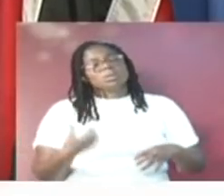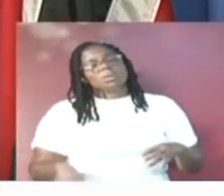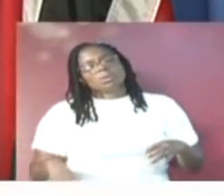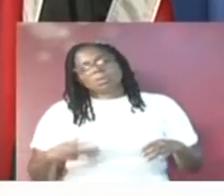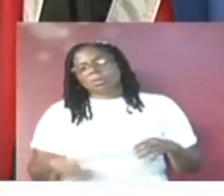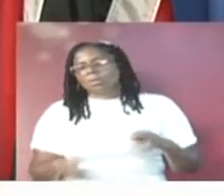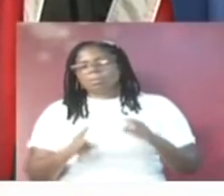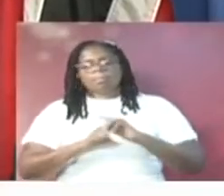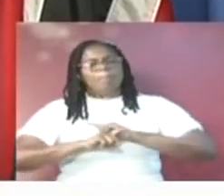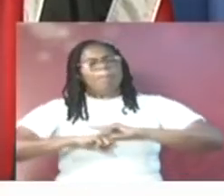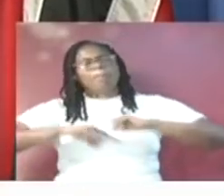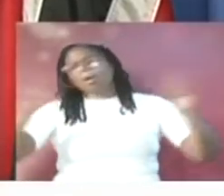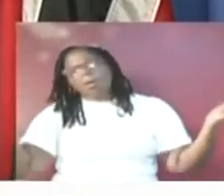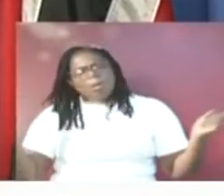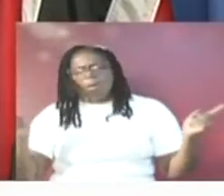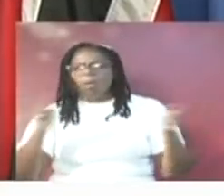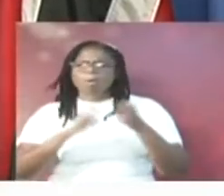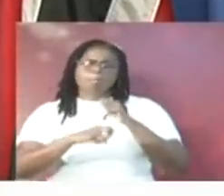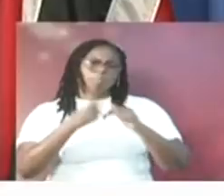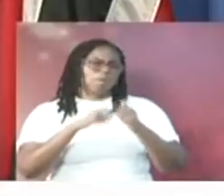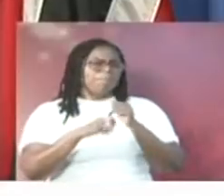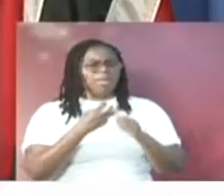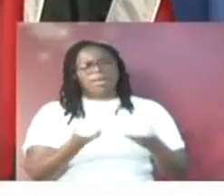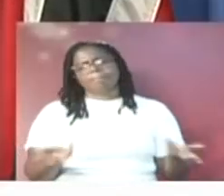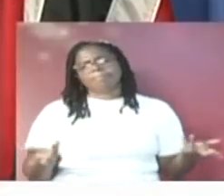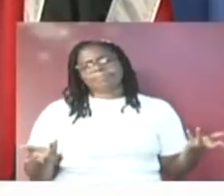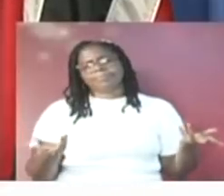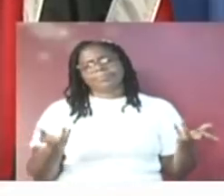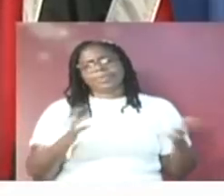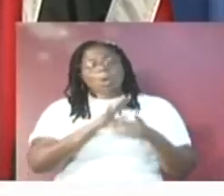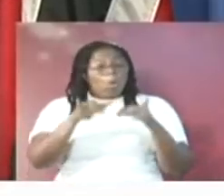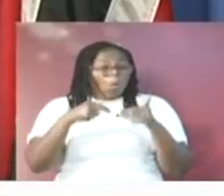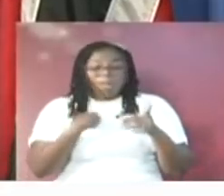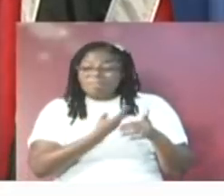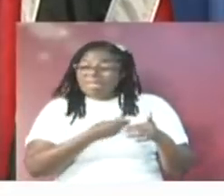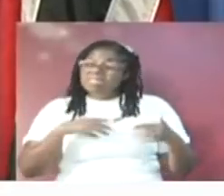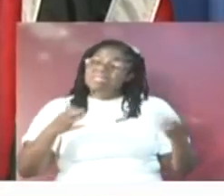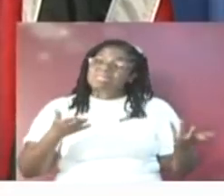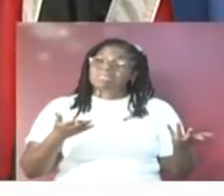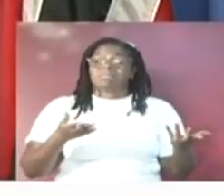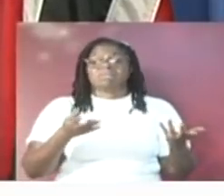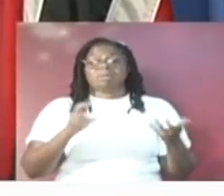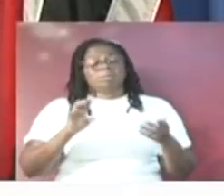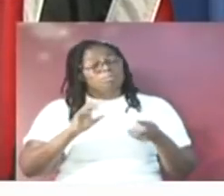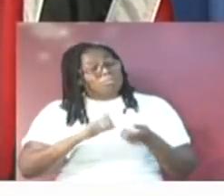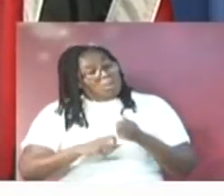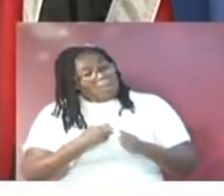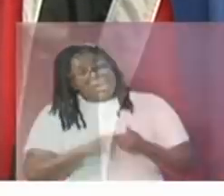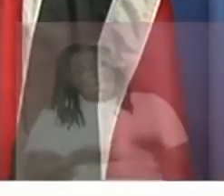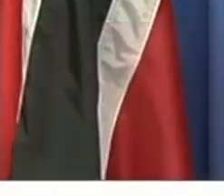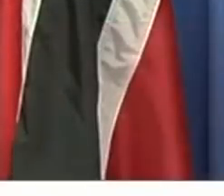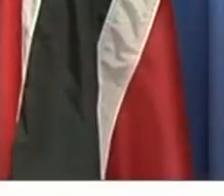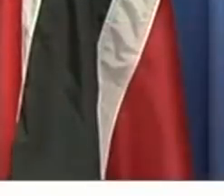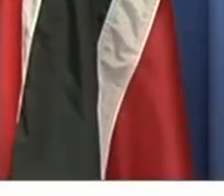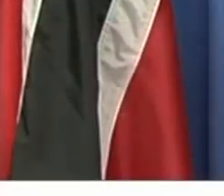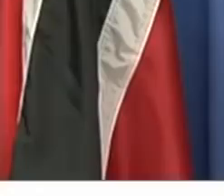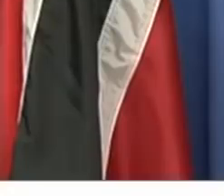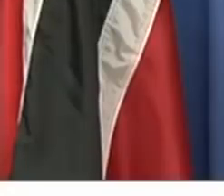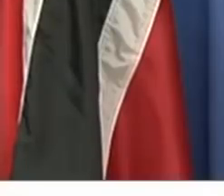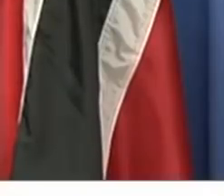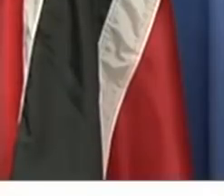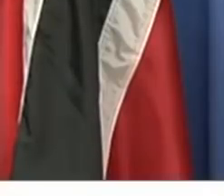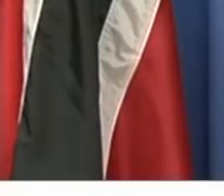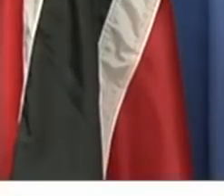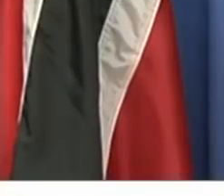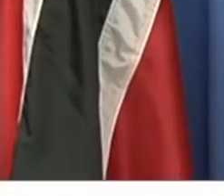the essentials should stay in place. As you may recall, when we started out in January last year, we made